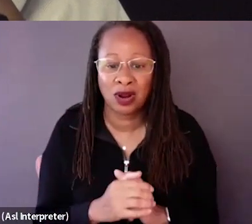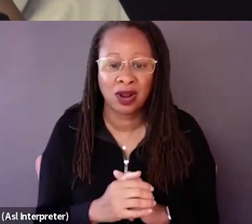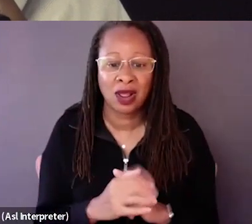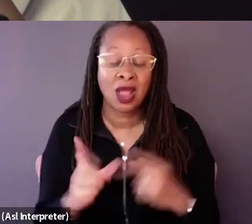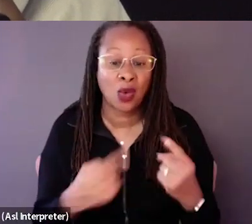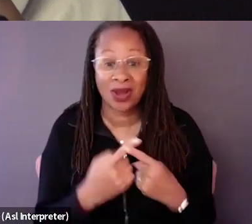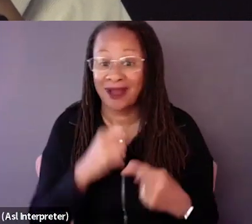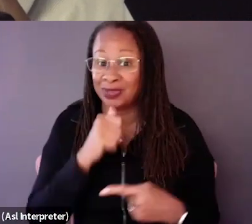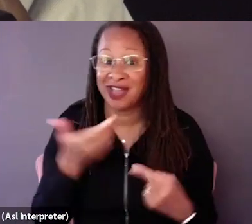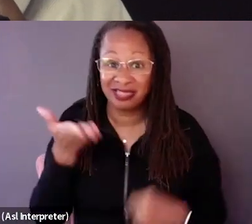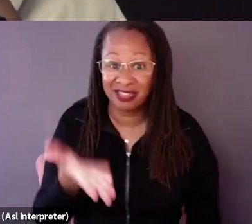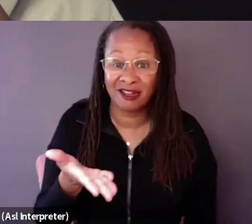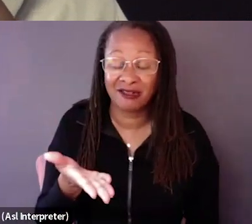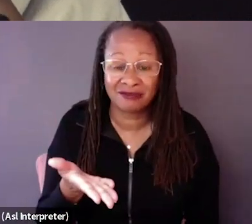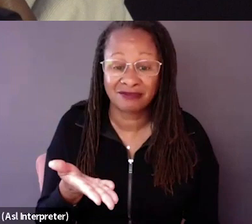So